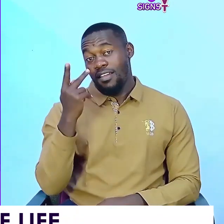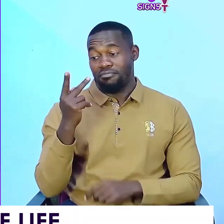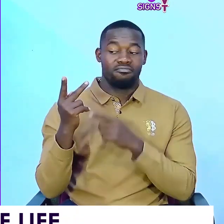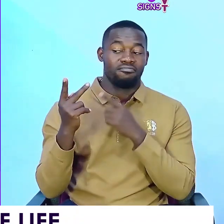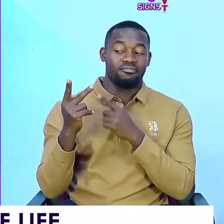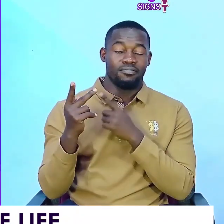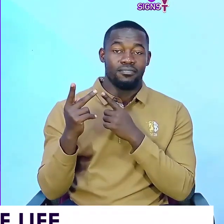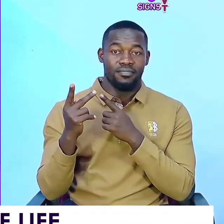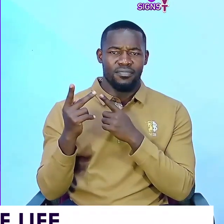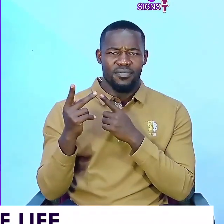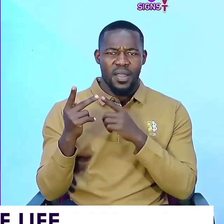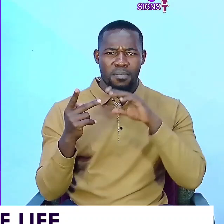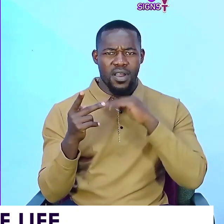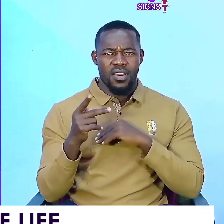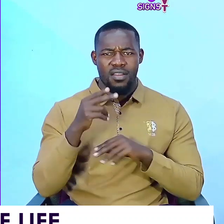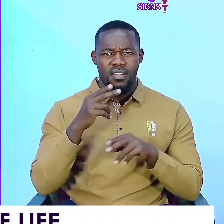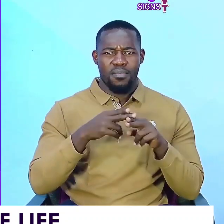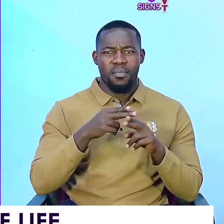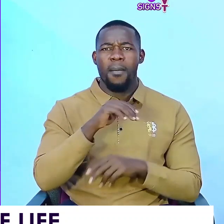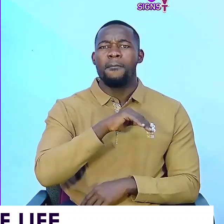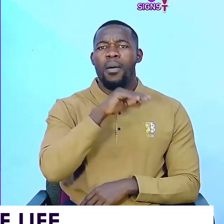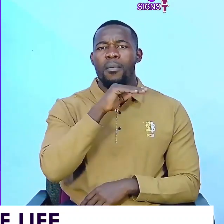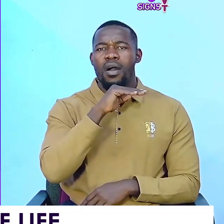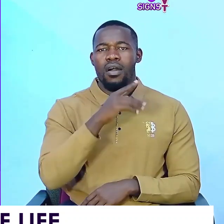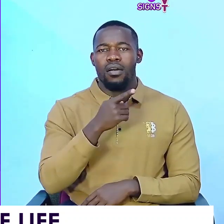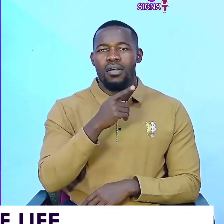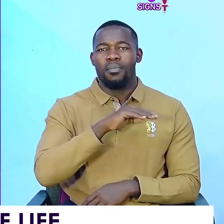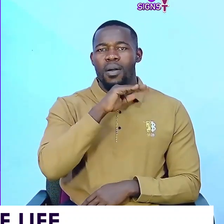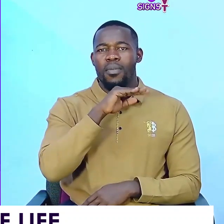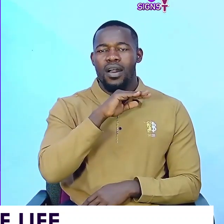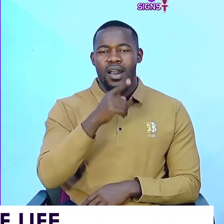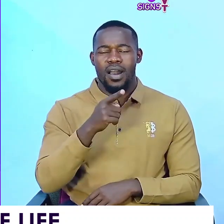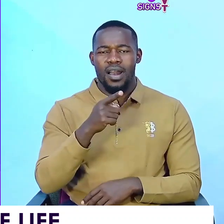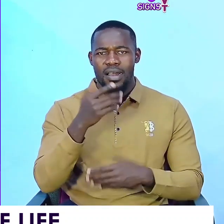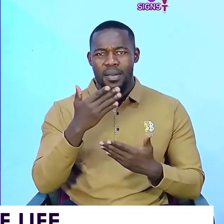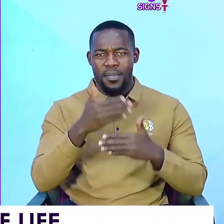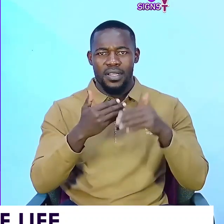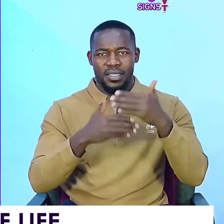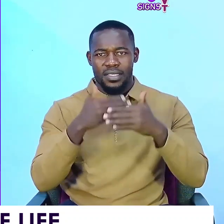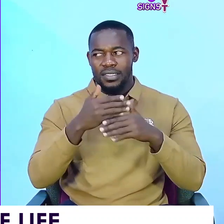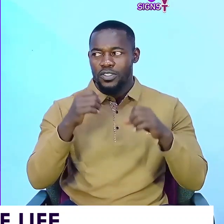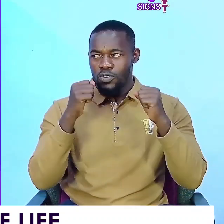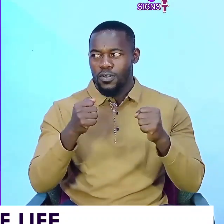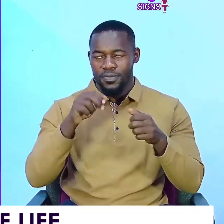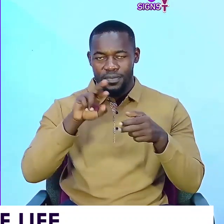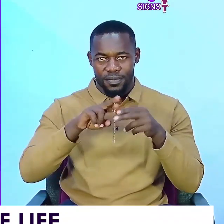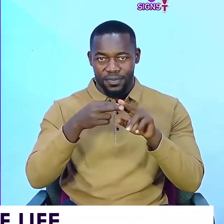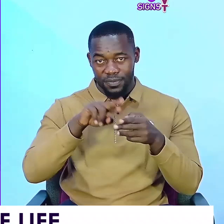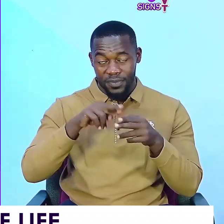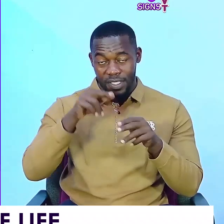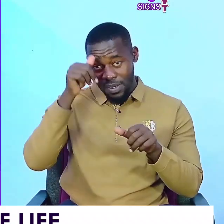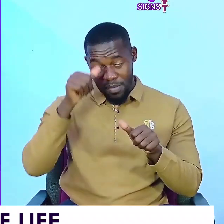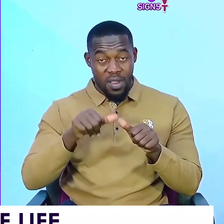about one Raila Amolo Odinga. He is a man that used to build sustainable relationships. Don't take it for granted. We